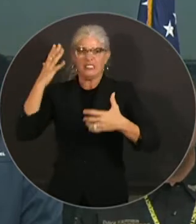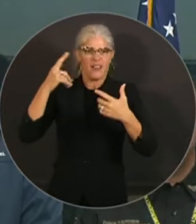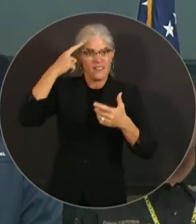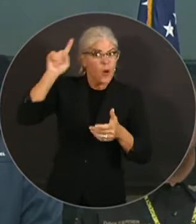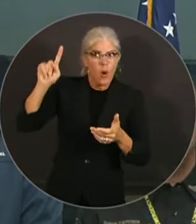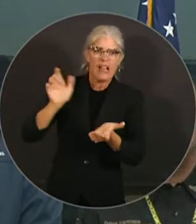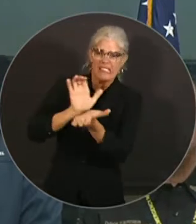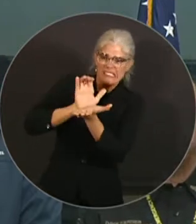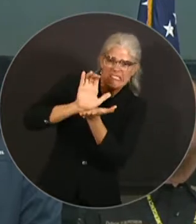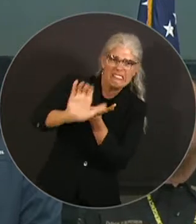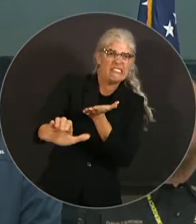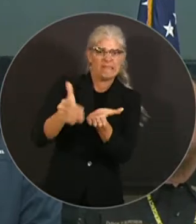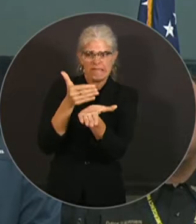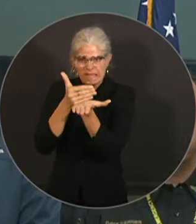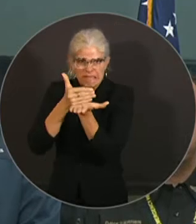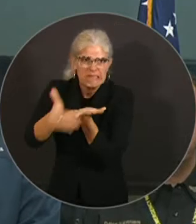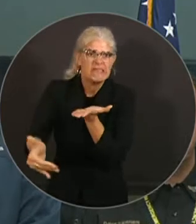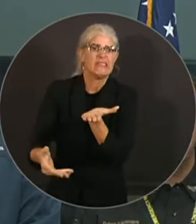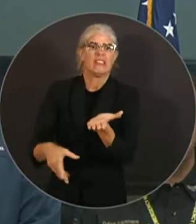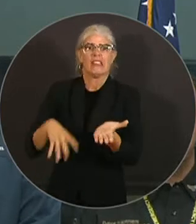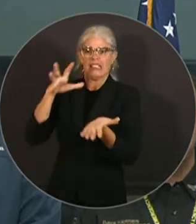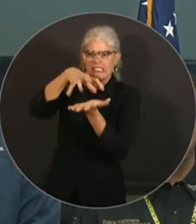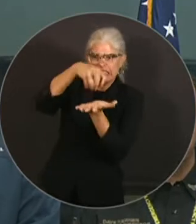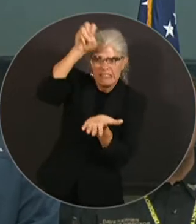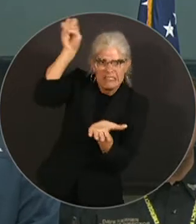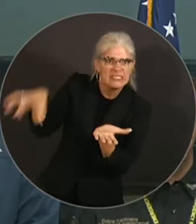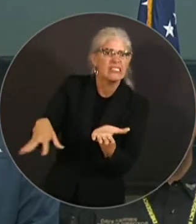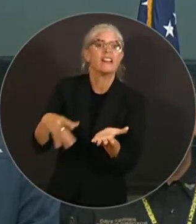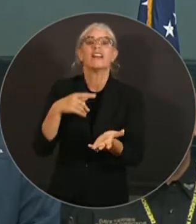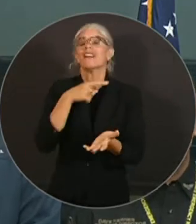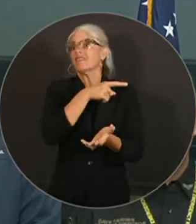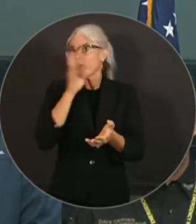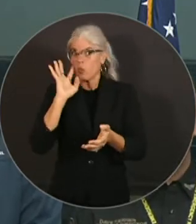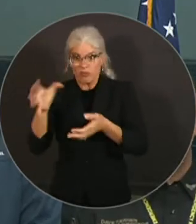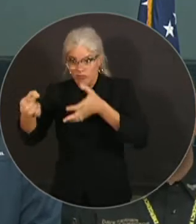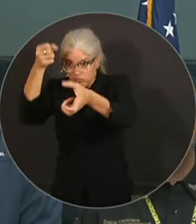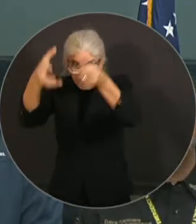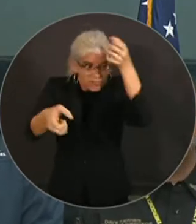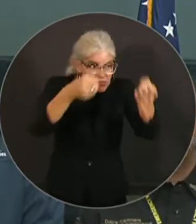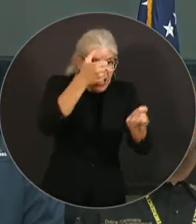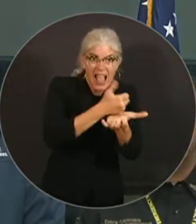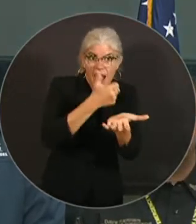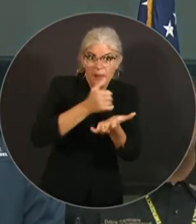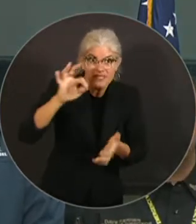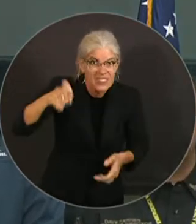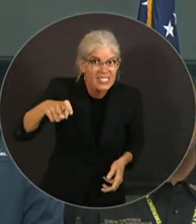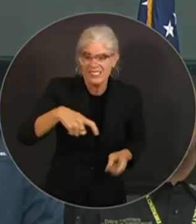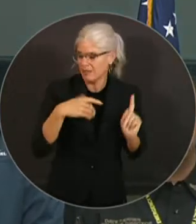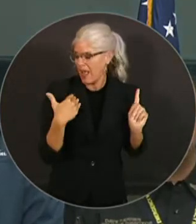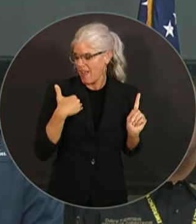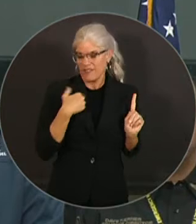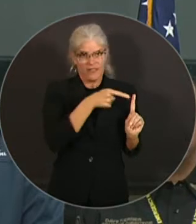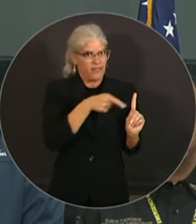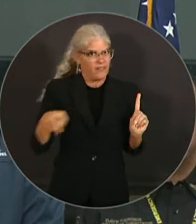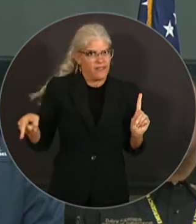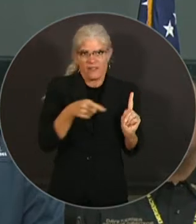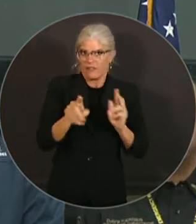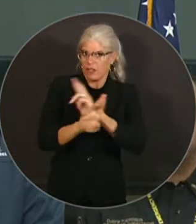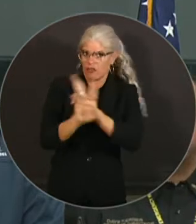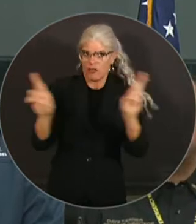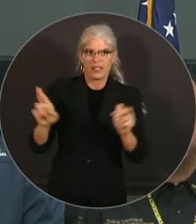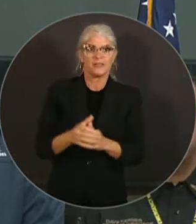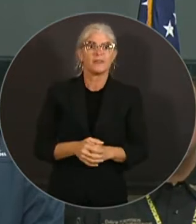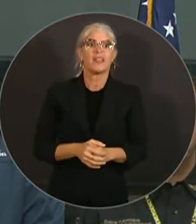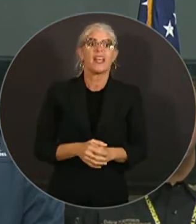any search and rescue that needs to happen, as well as helping set up our points of distribution. These debris and landfill